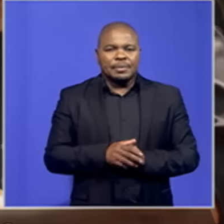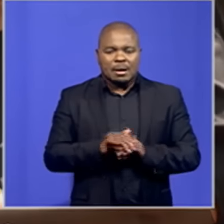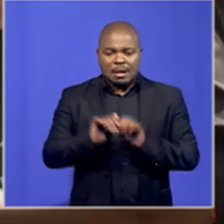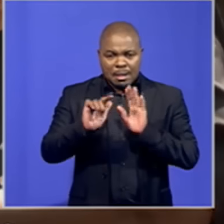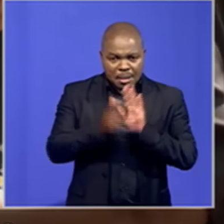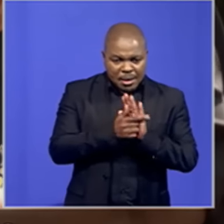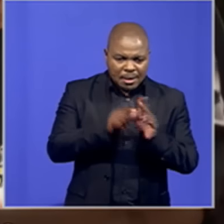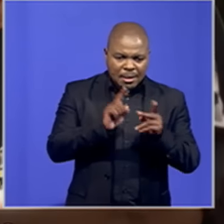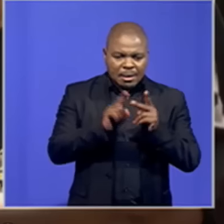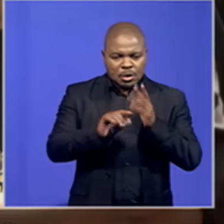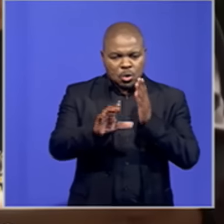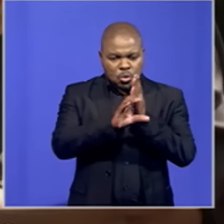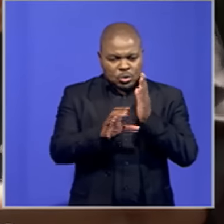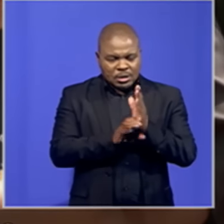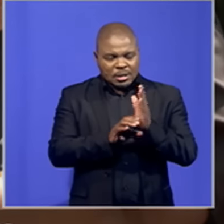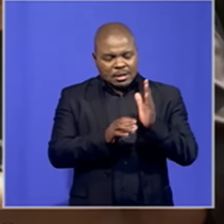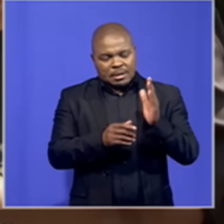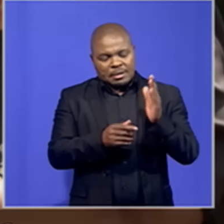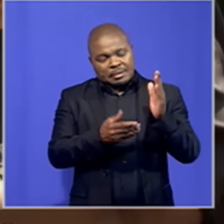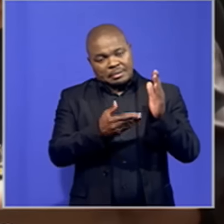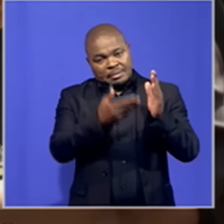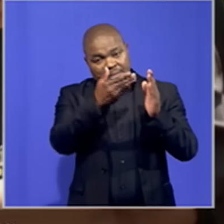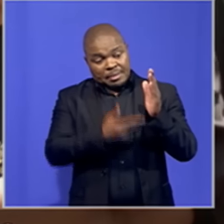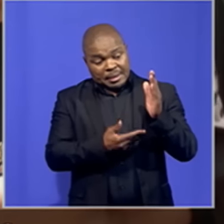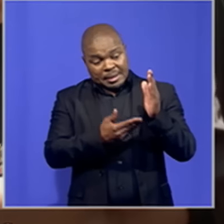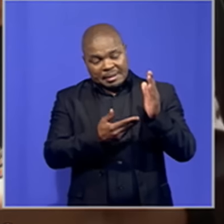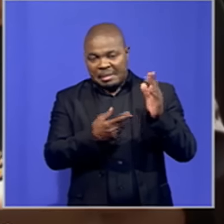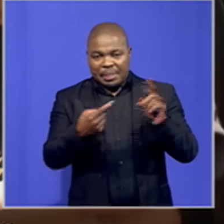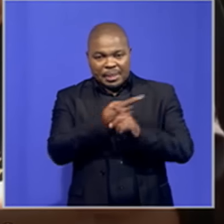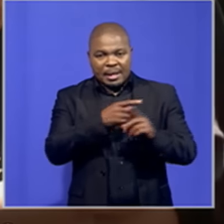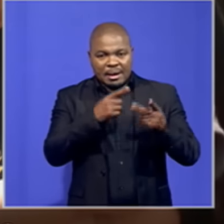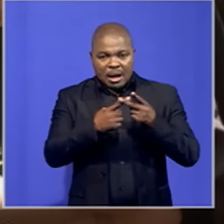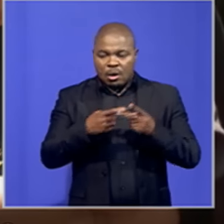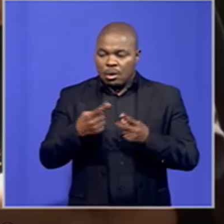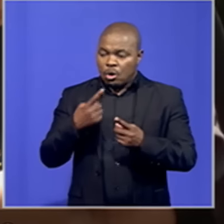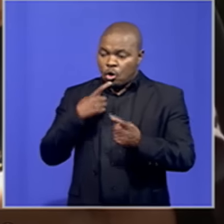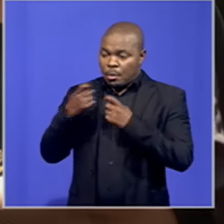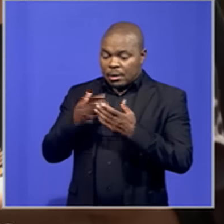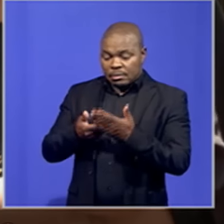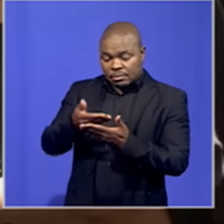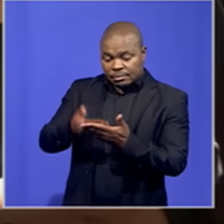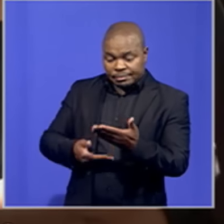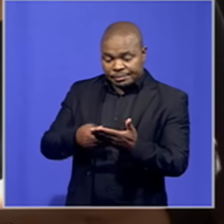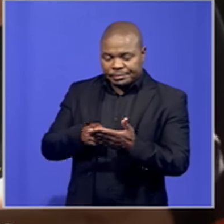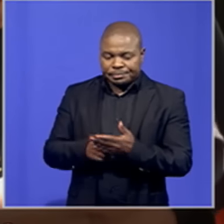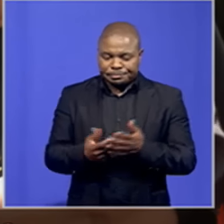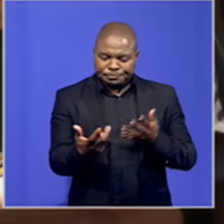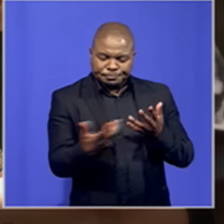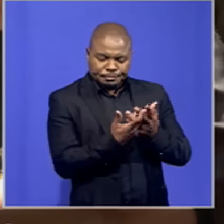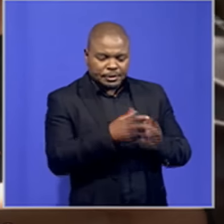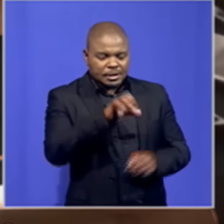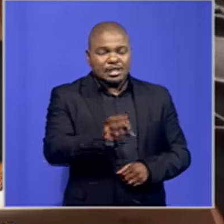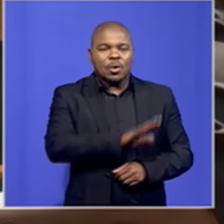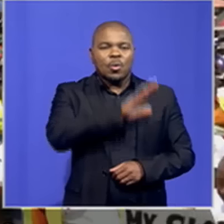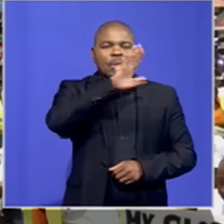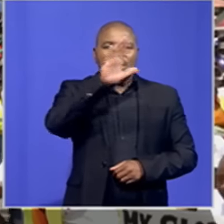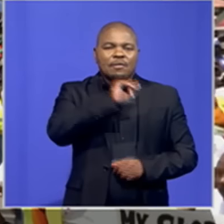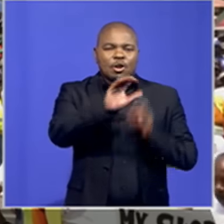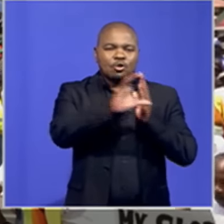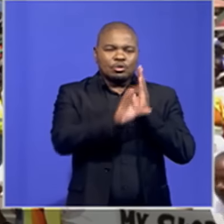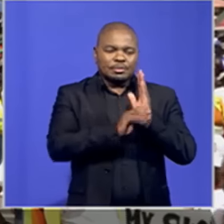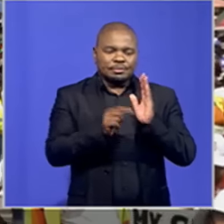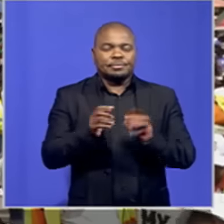and constitutional basis, the memorandum is grounded in the Constitution of the Republic of South